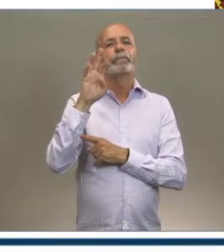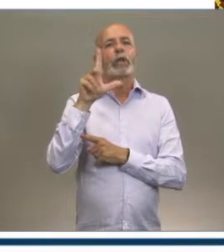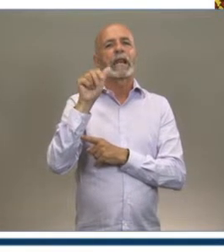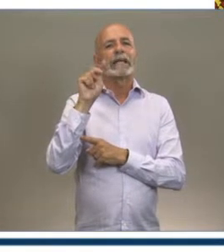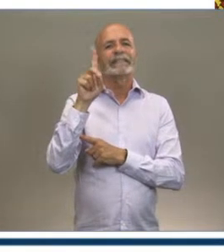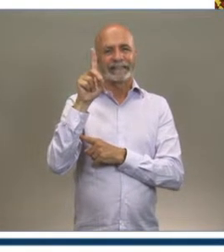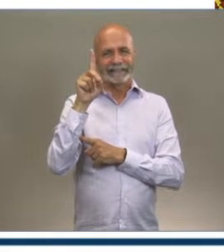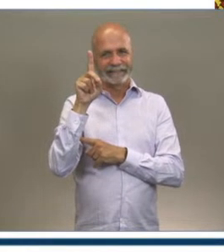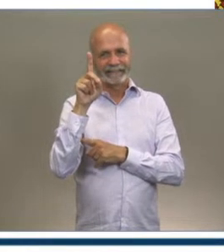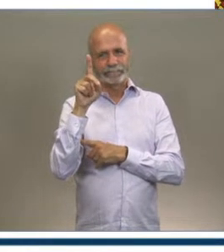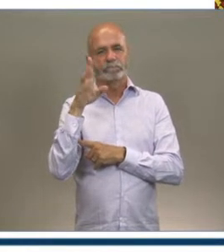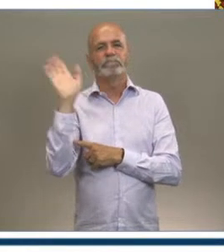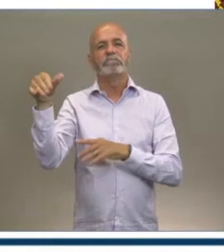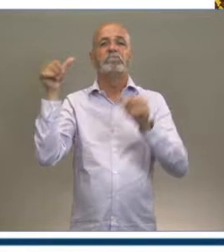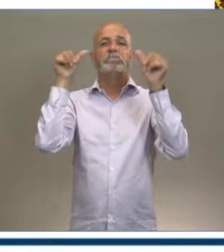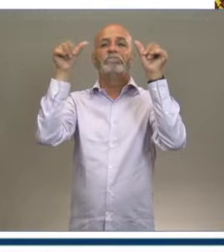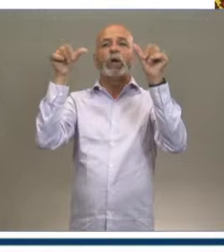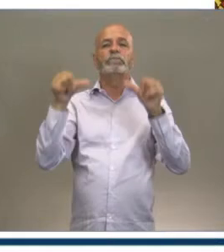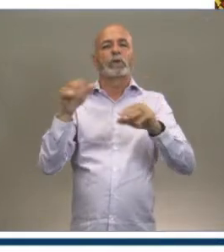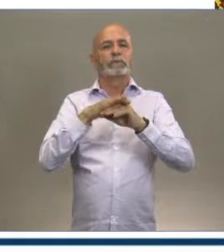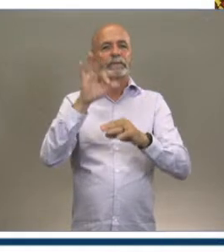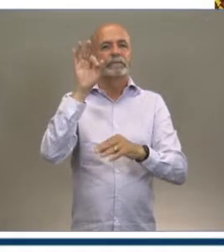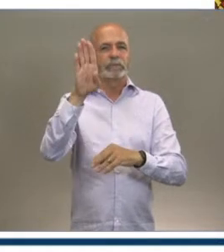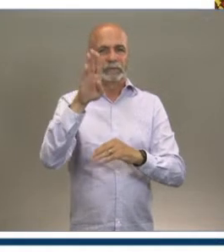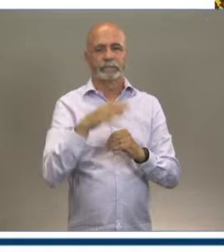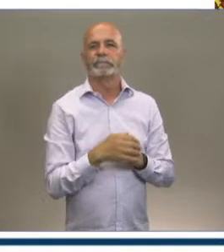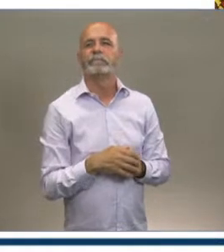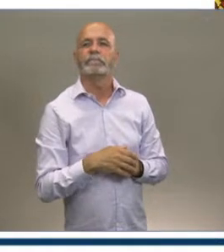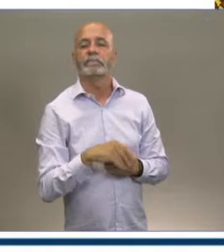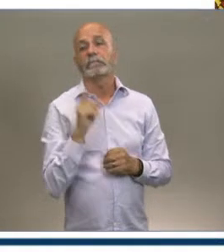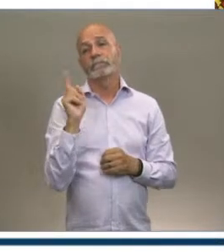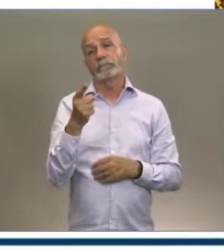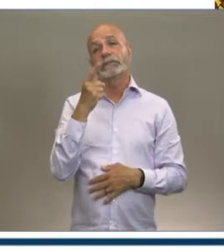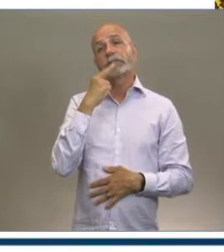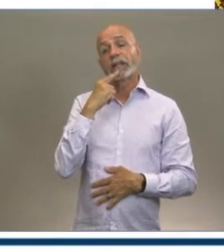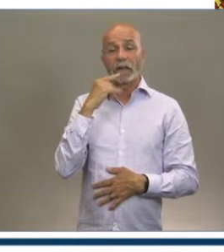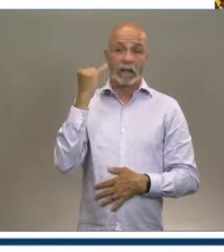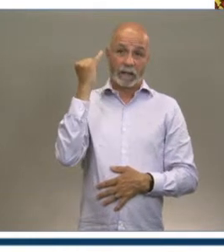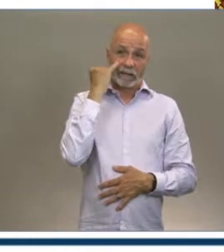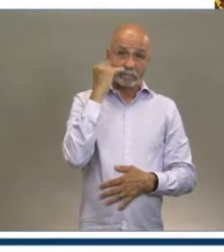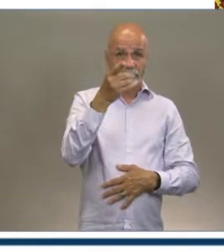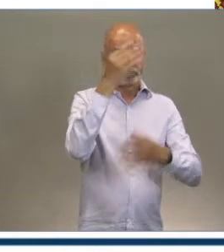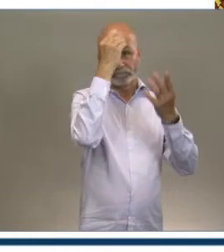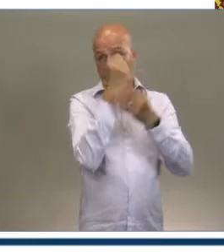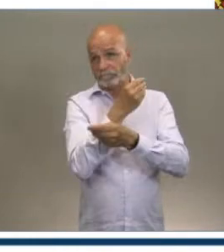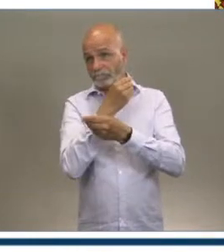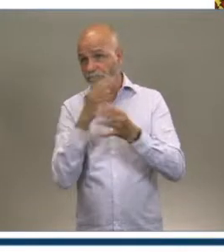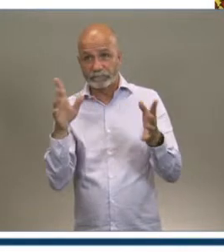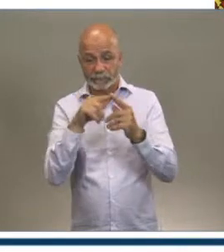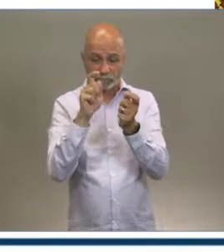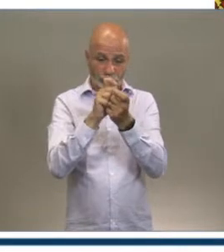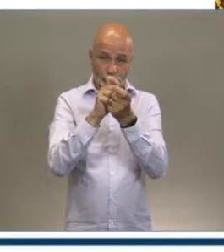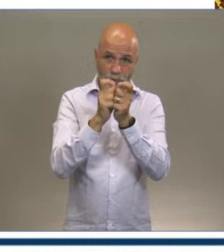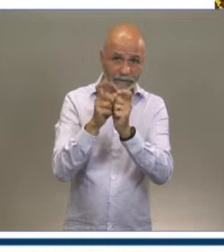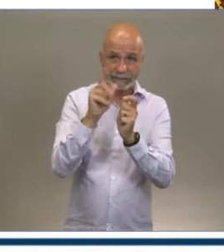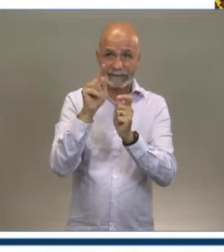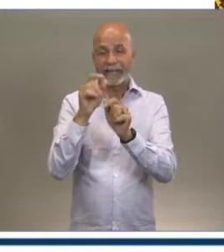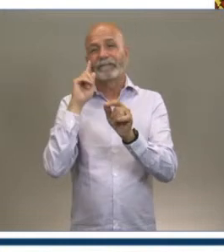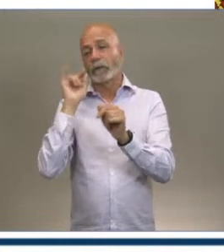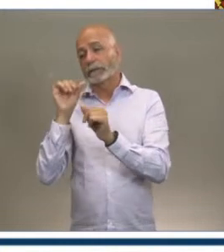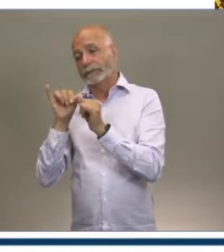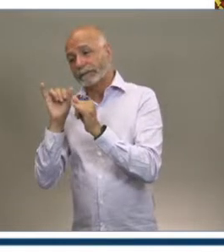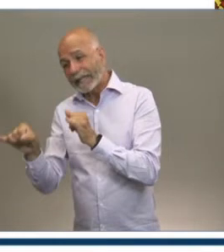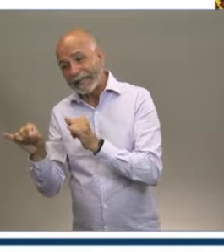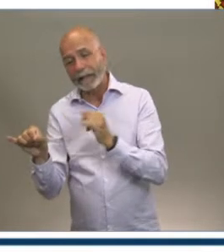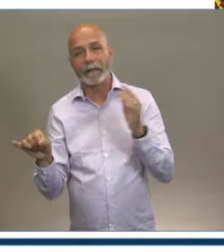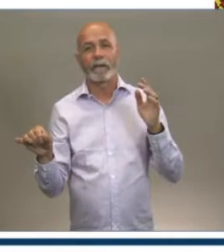page suggesting that the change that you've announced today, the modified isolation for New Brunswickers, is such an affront